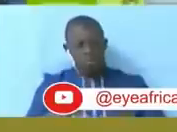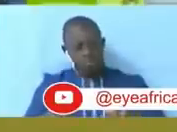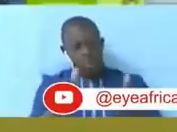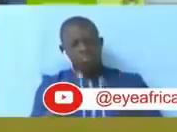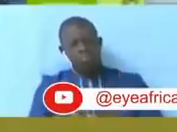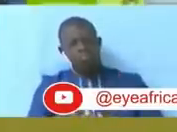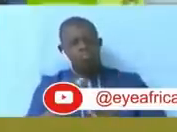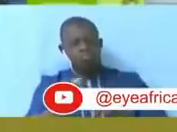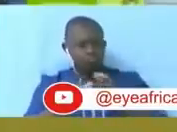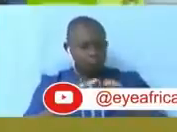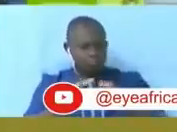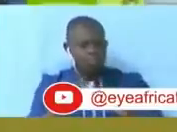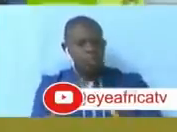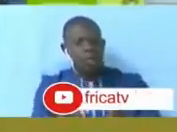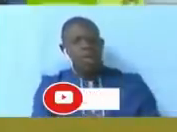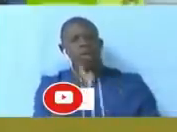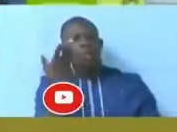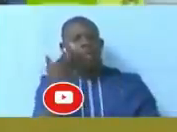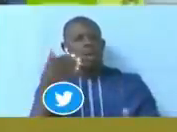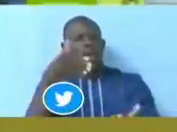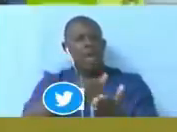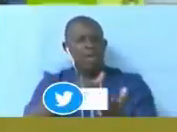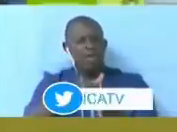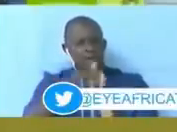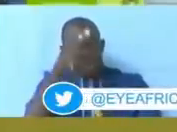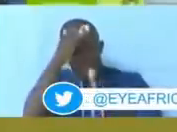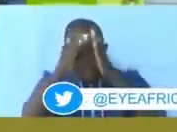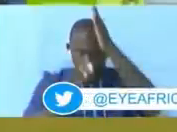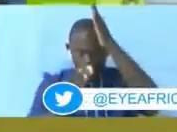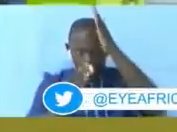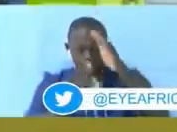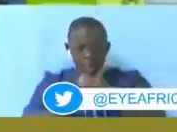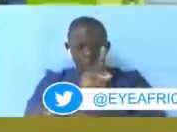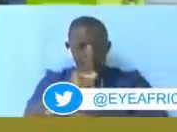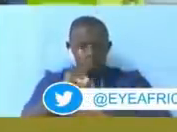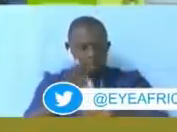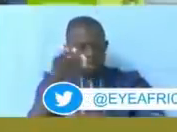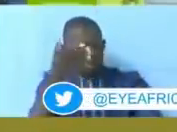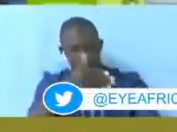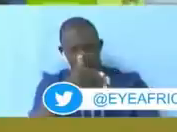When we reached the army camp, the